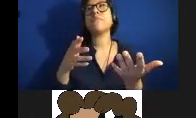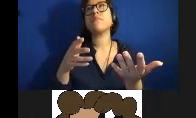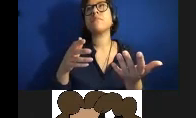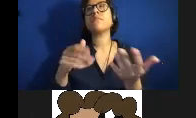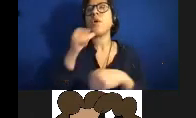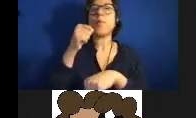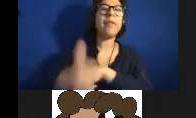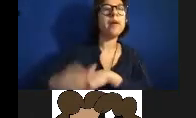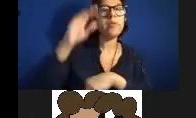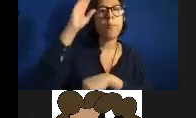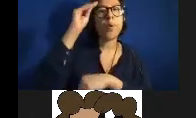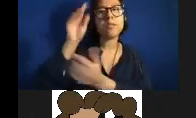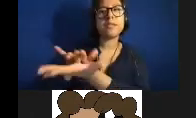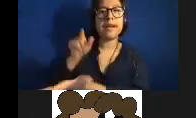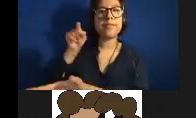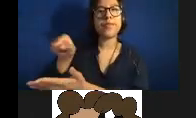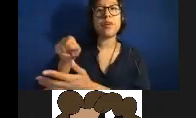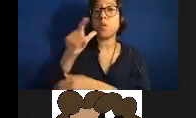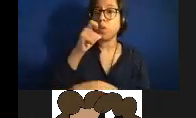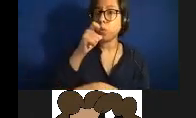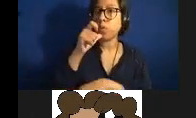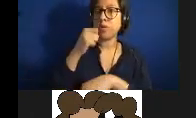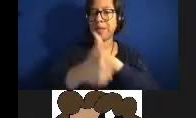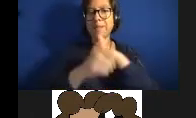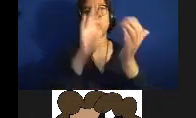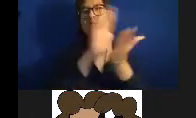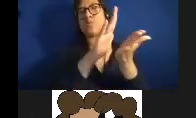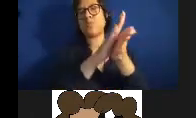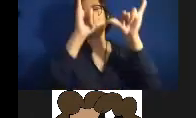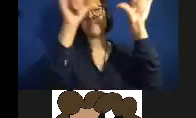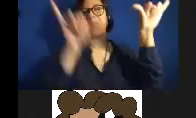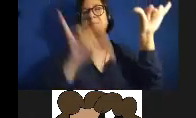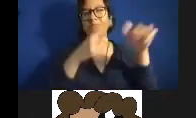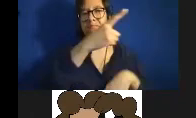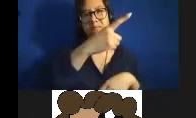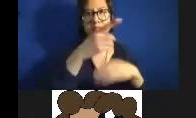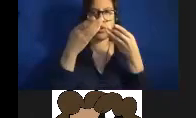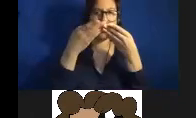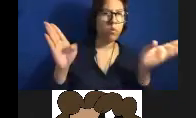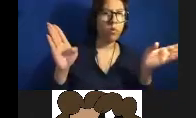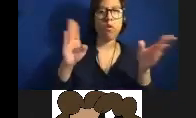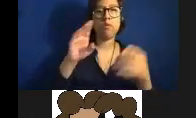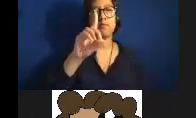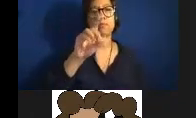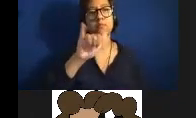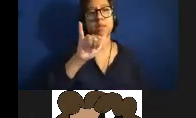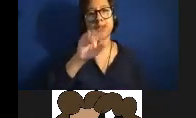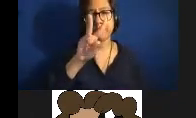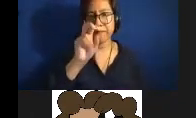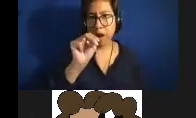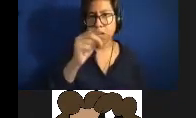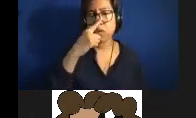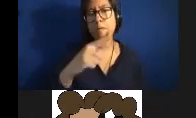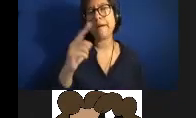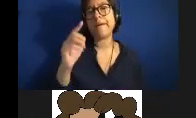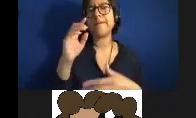the boys that attacked her, it was the fault of the school system. And so just in general, like, can, Davon, when we start with you, talk about the